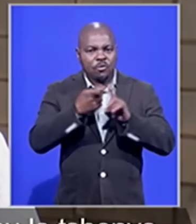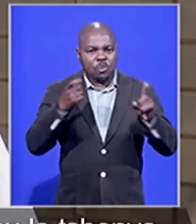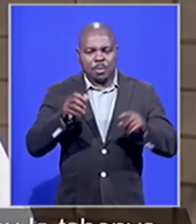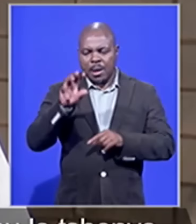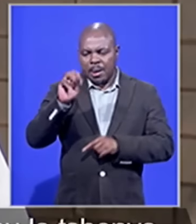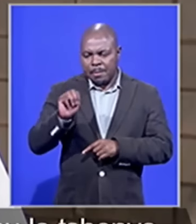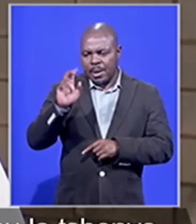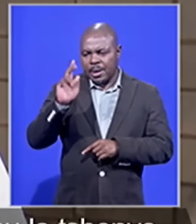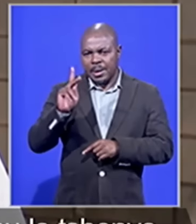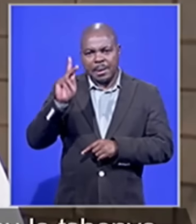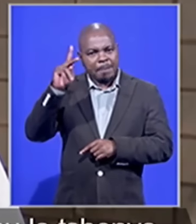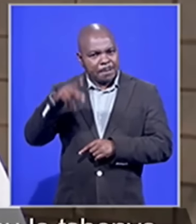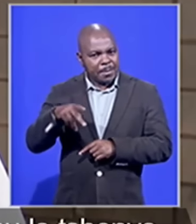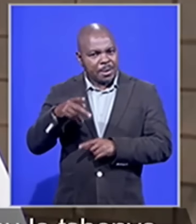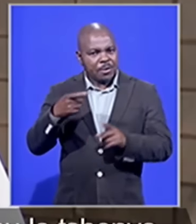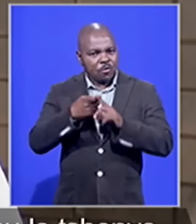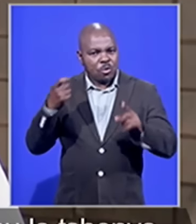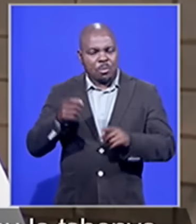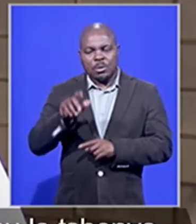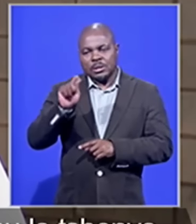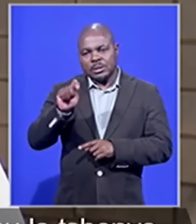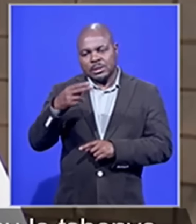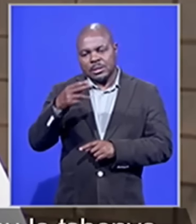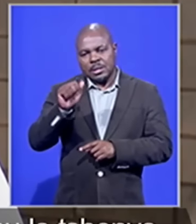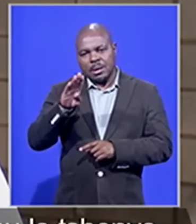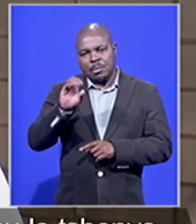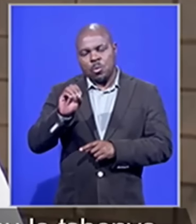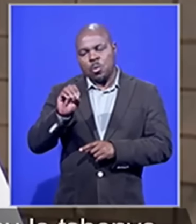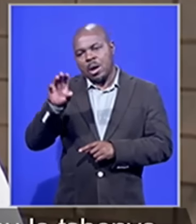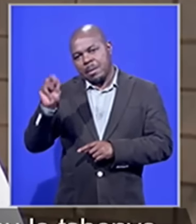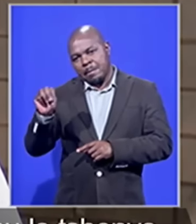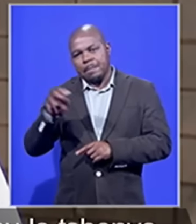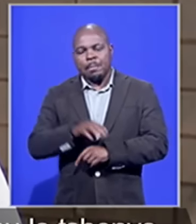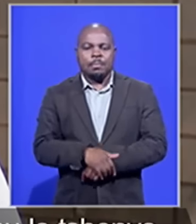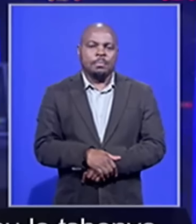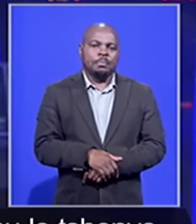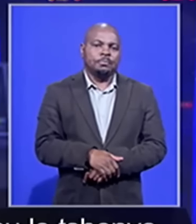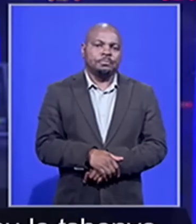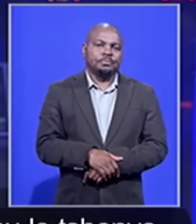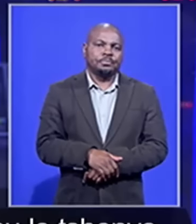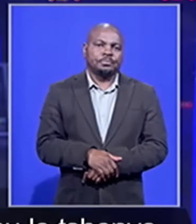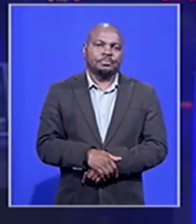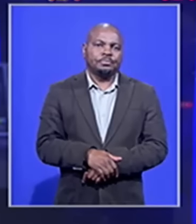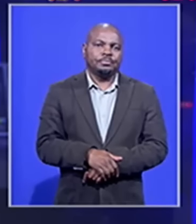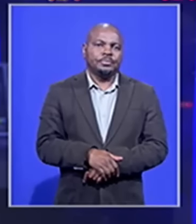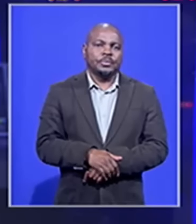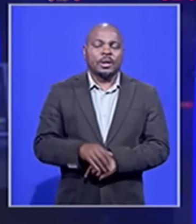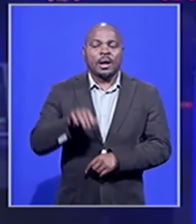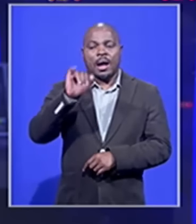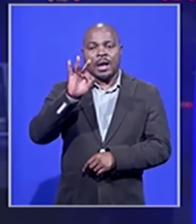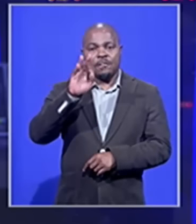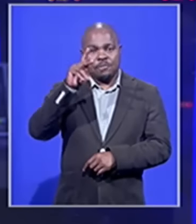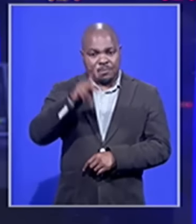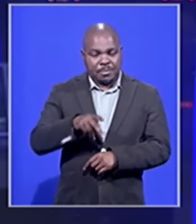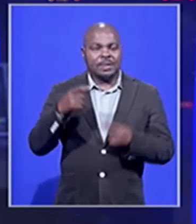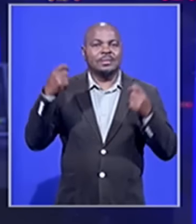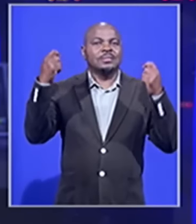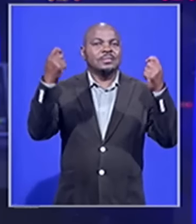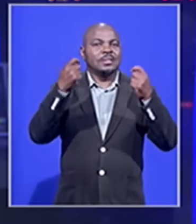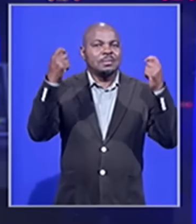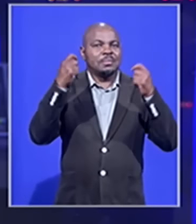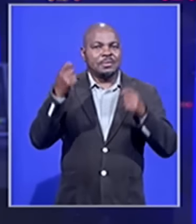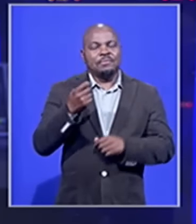MKP strekeng sa Thabo Mfutsanyane. IFP tla keteka mokgahlelo wa dilemo tse